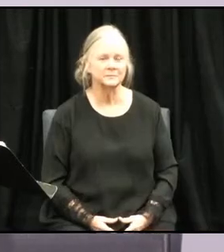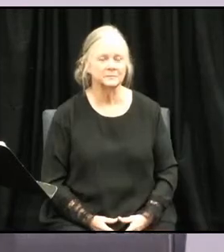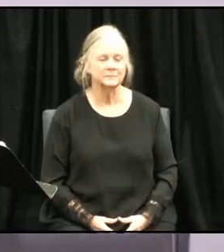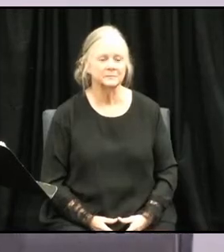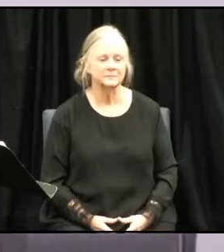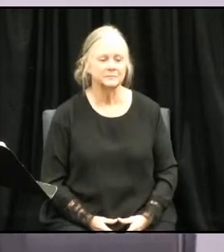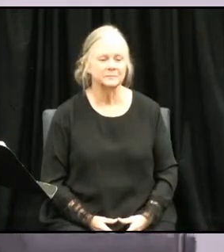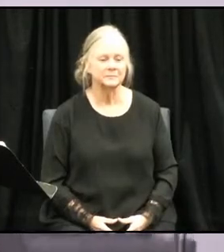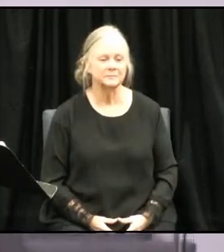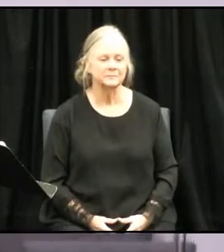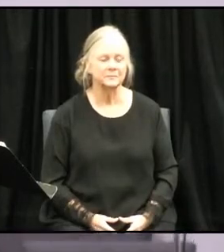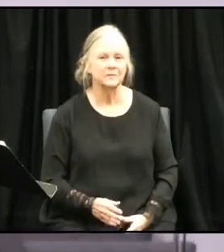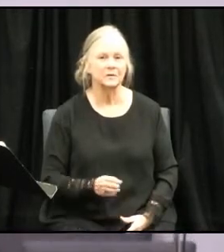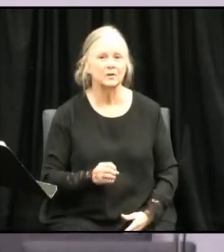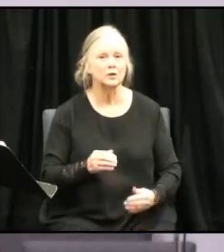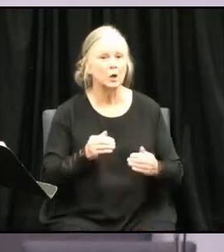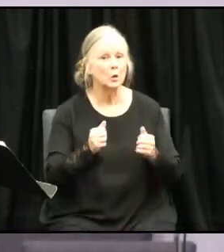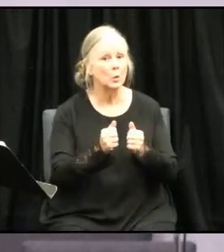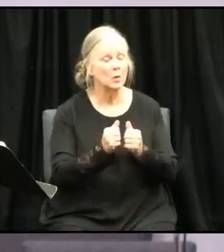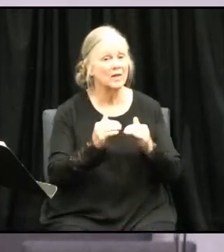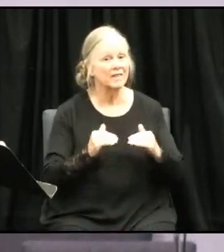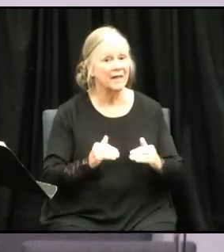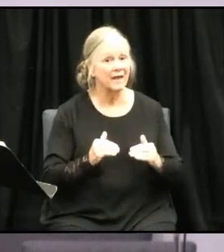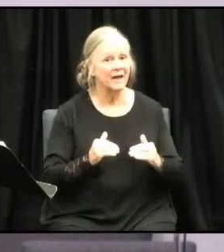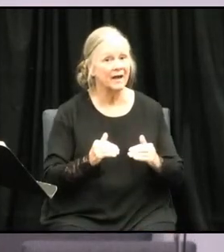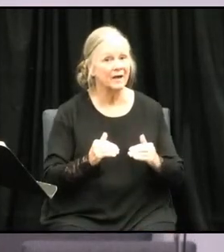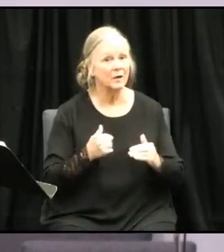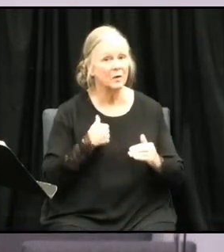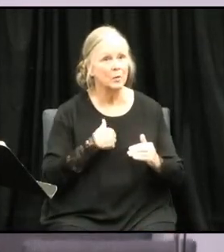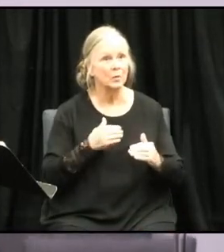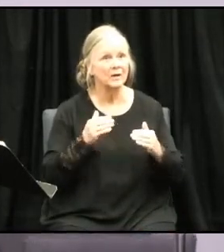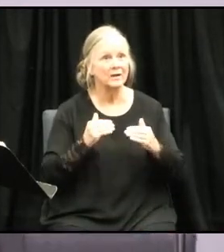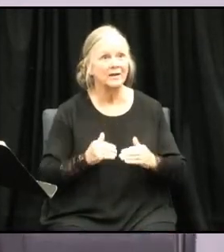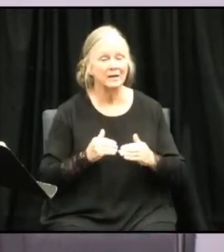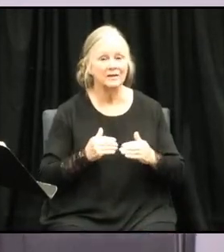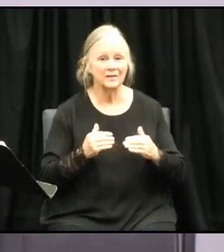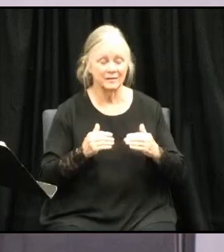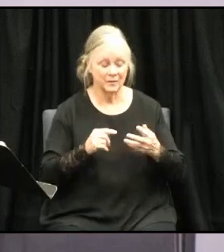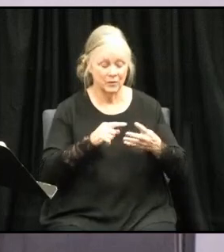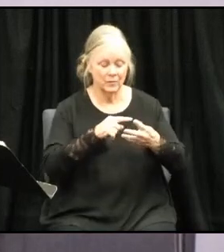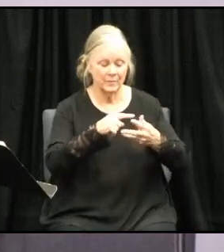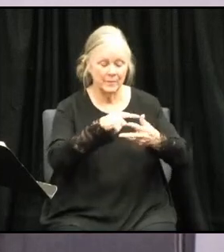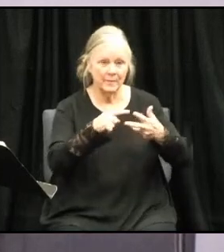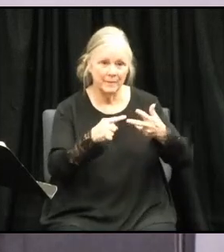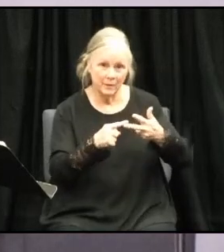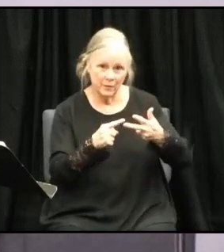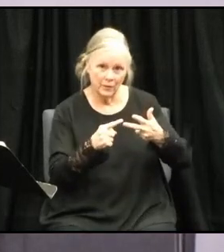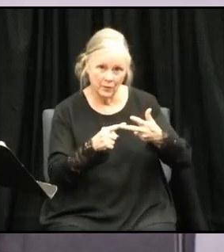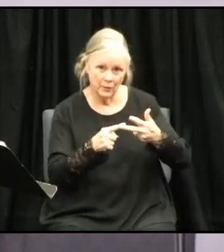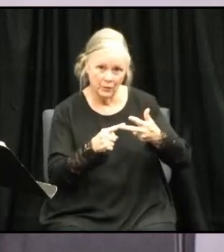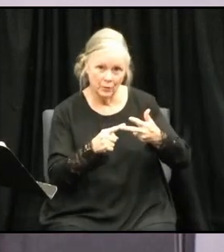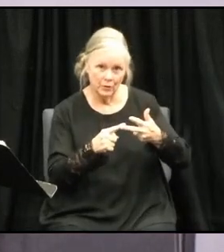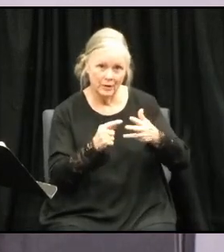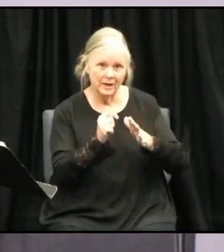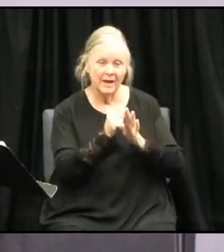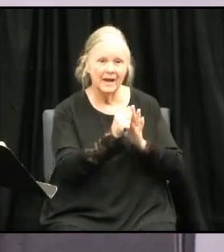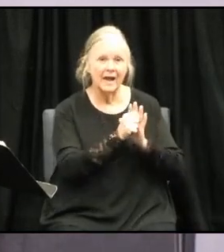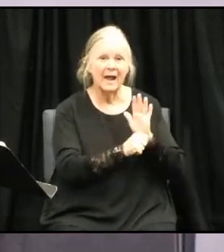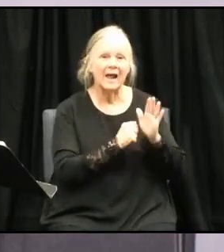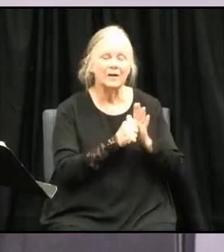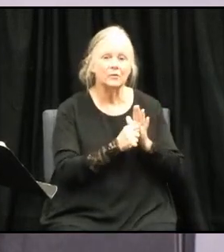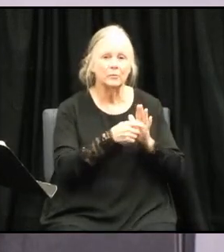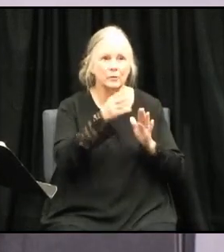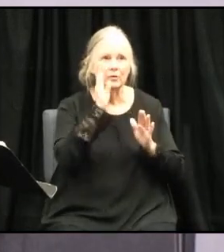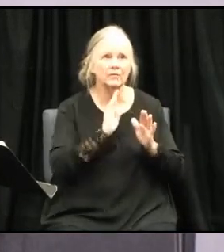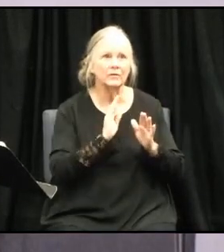And so with that, this brings us to the next attribute of God that guarantees his faithfulness in his love for